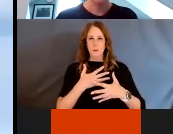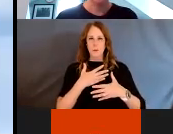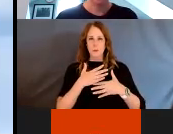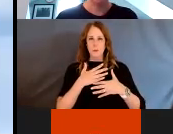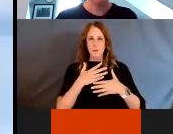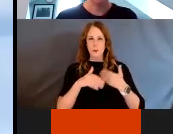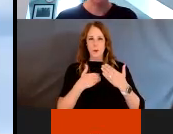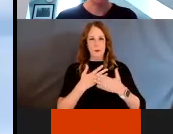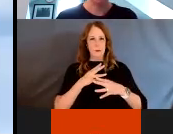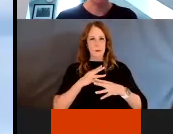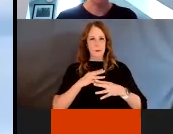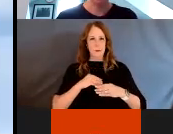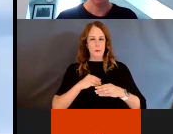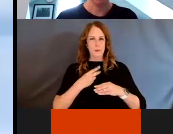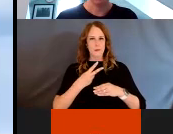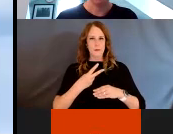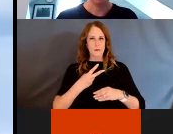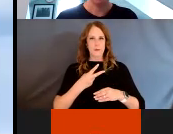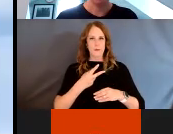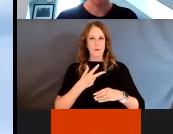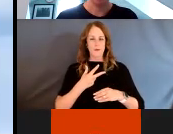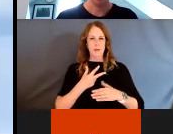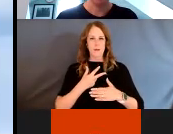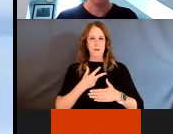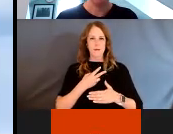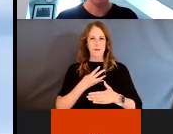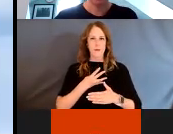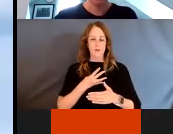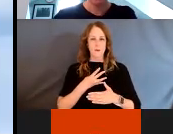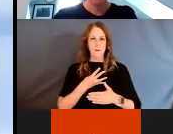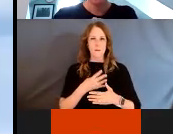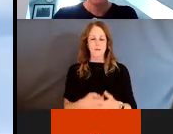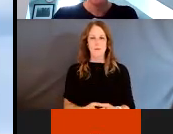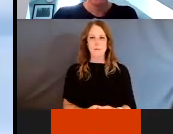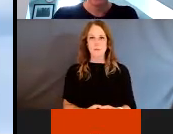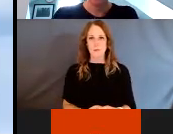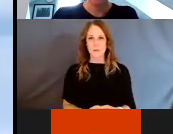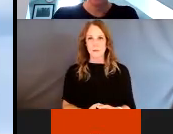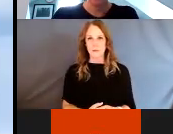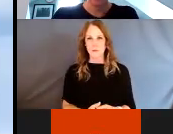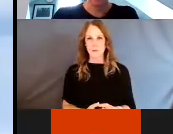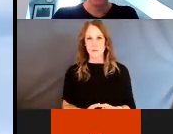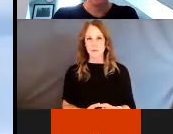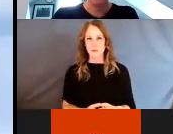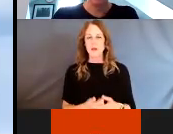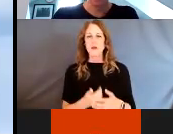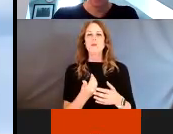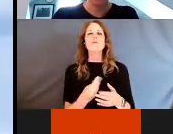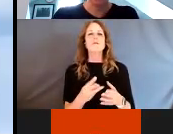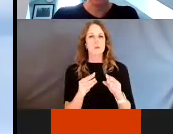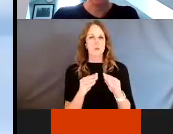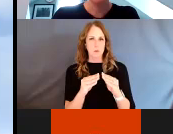lungs to the count of 2, 3, 4. Take a few more